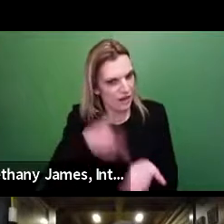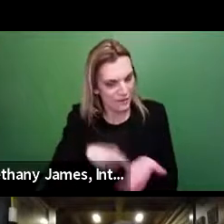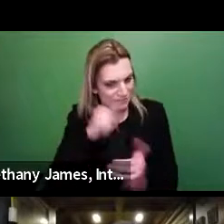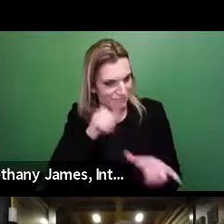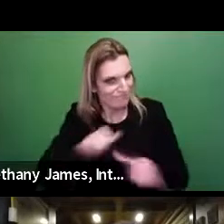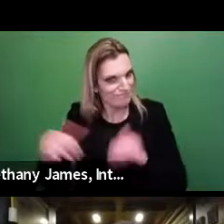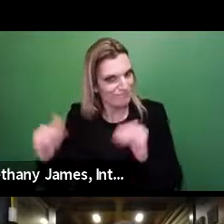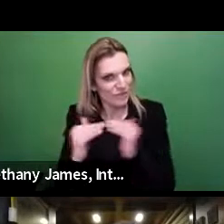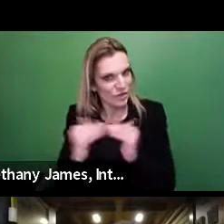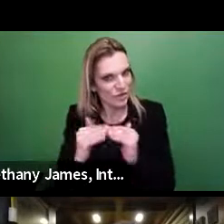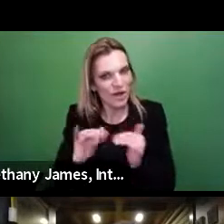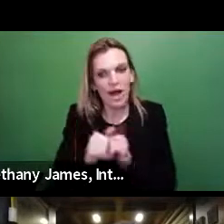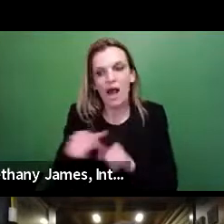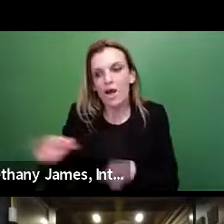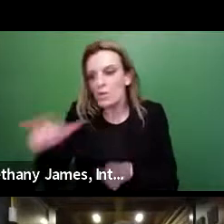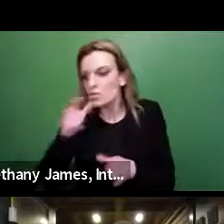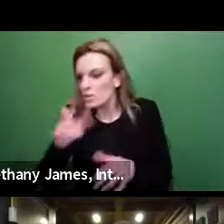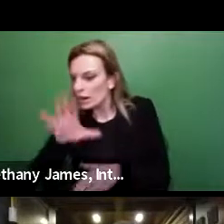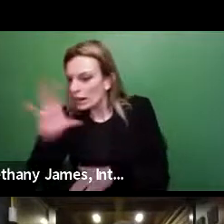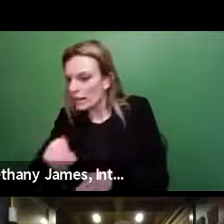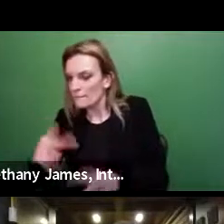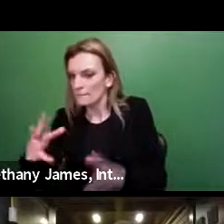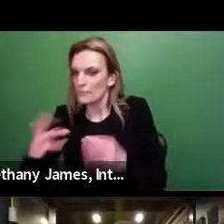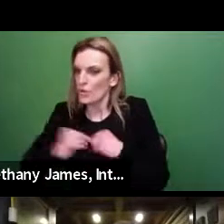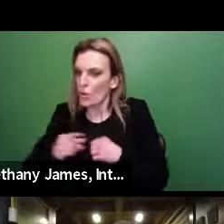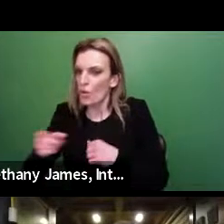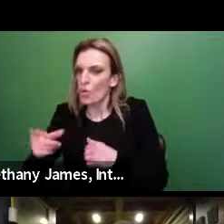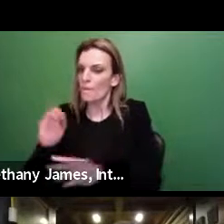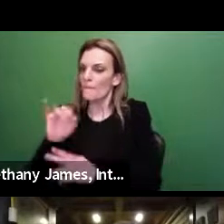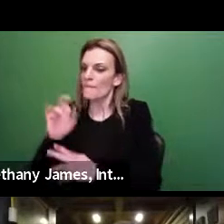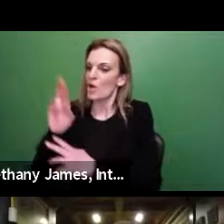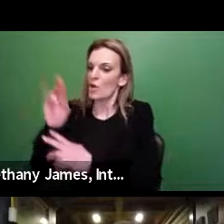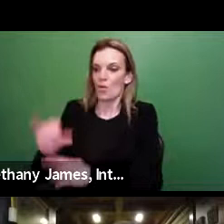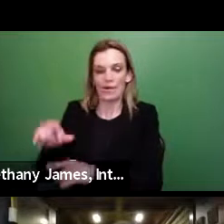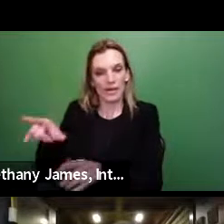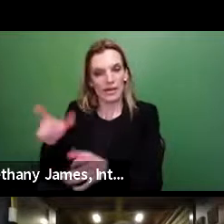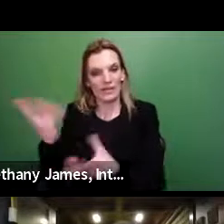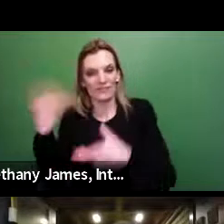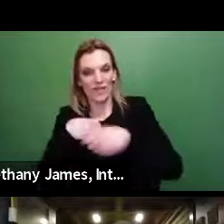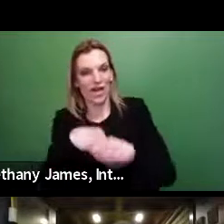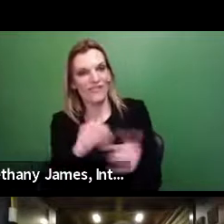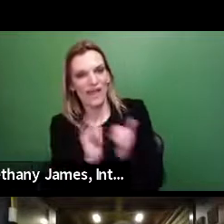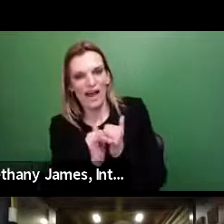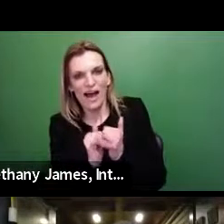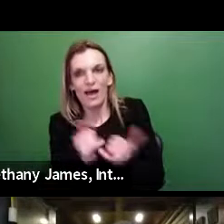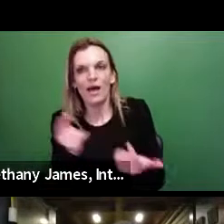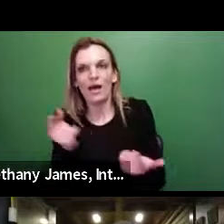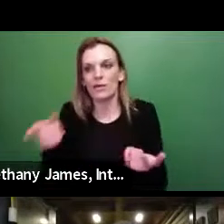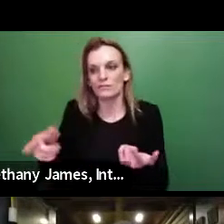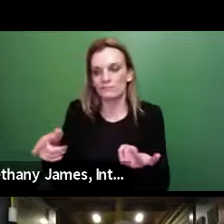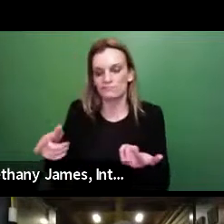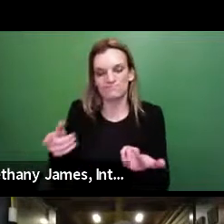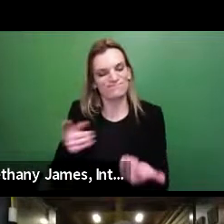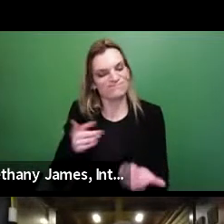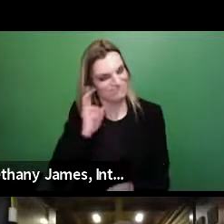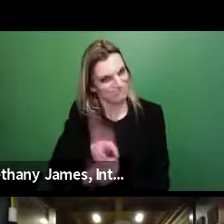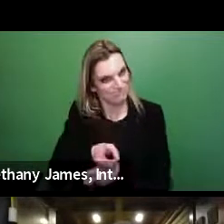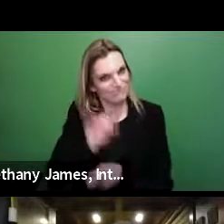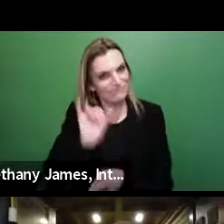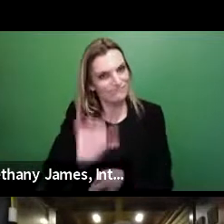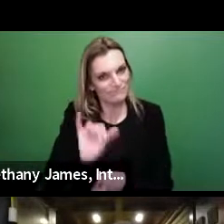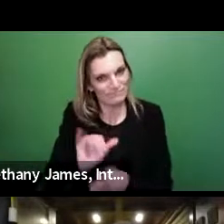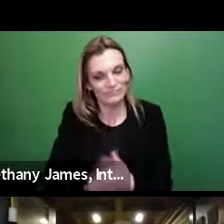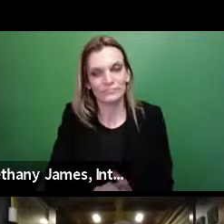how minority companies can actually participate in the building and in the Renaissance. And then in a